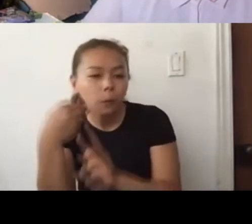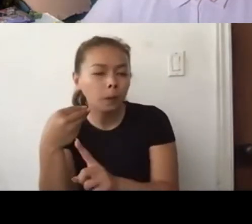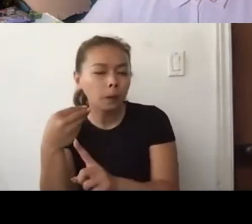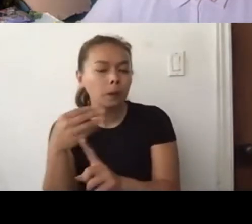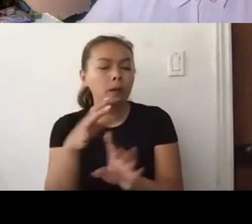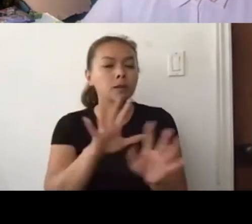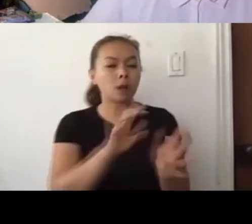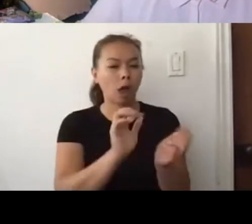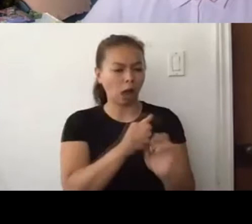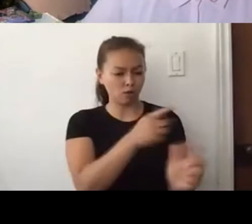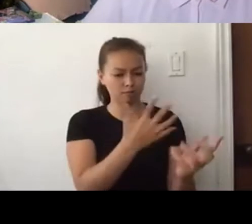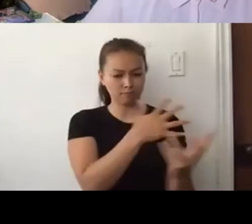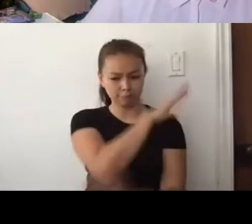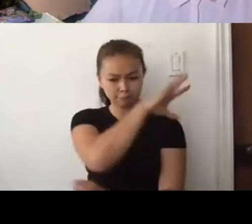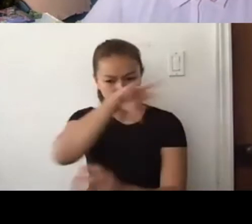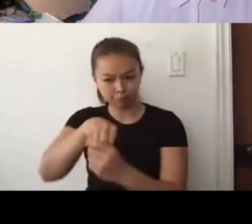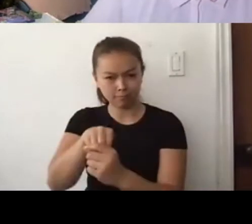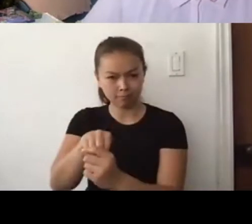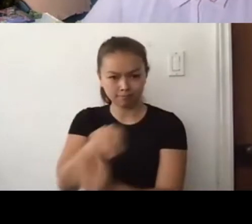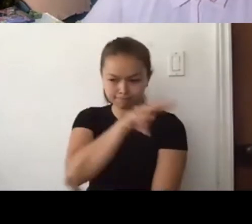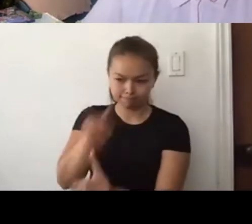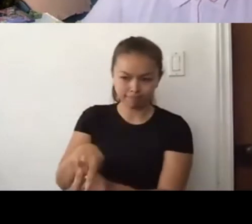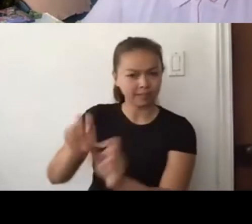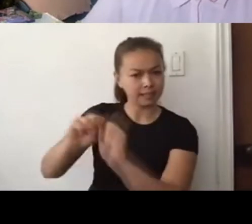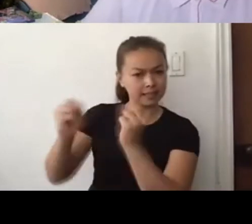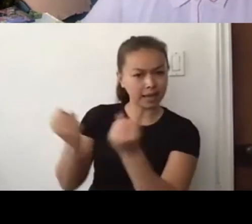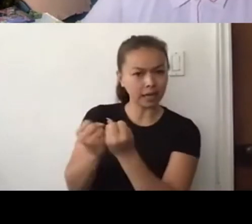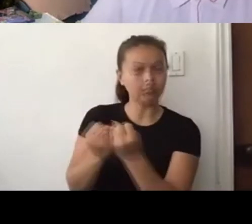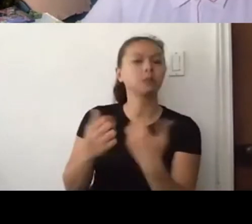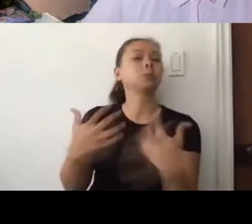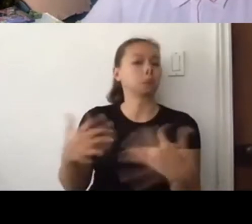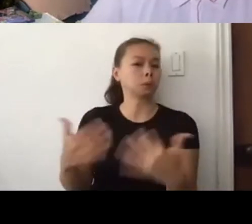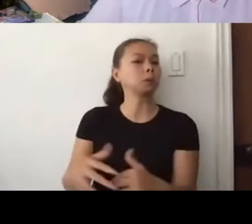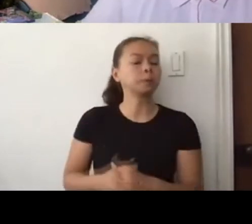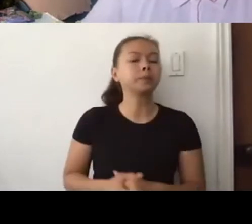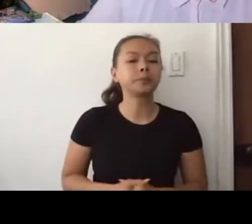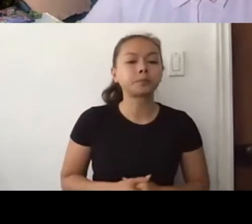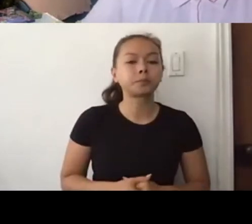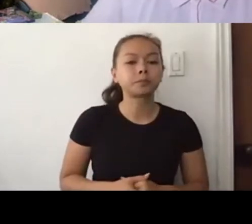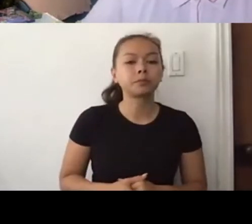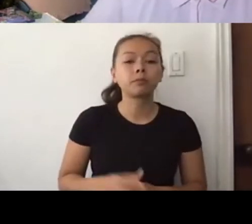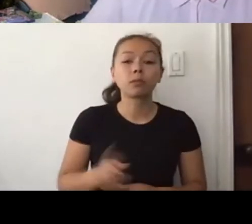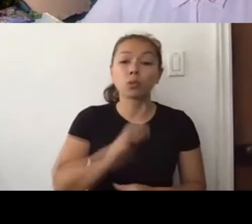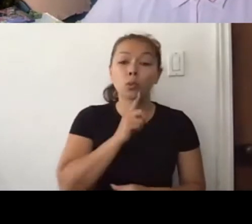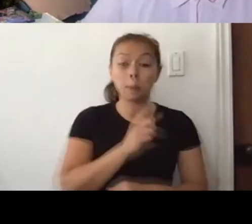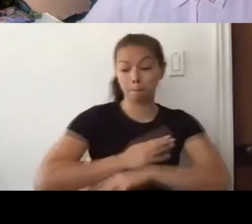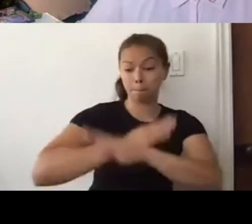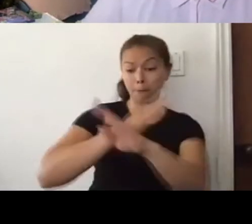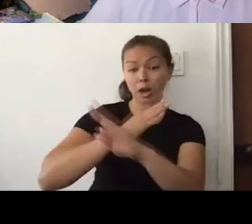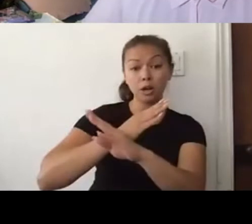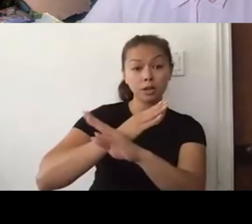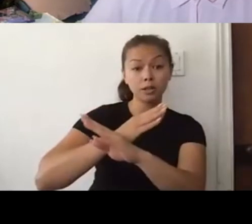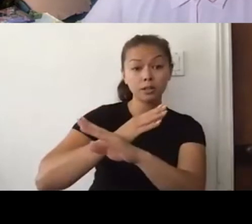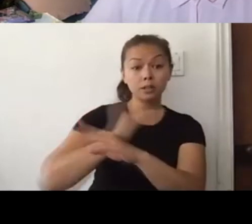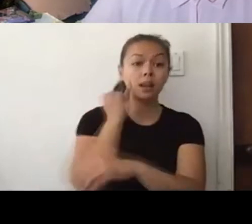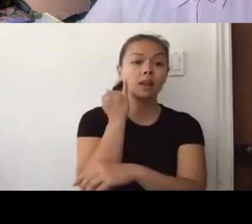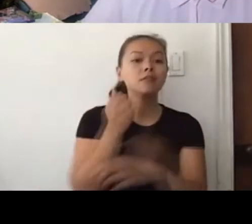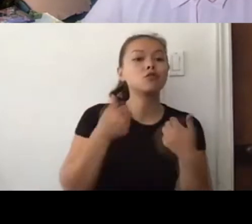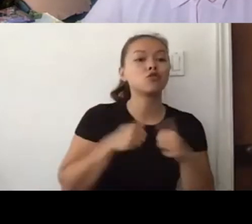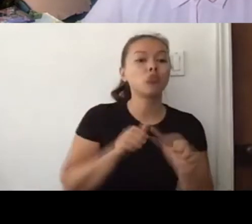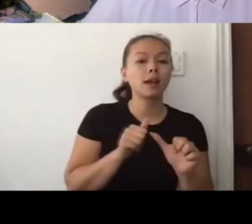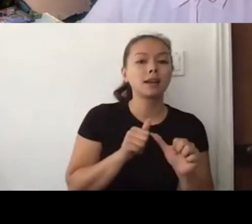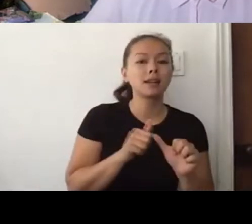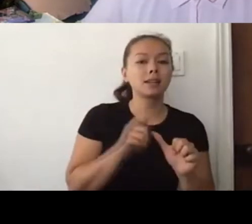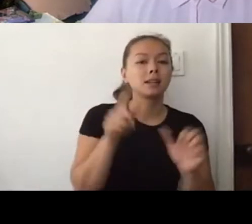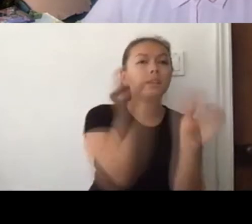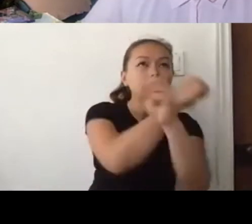society? I think one of the many barriers, because there's a lot of barriers that we face when we try to reconstruct